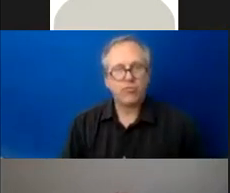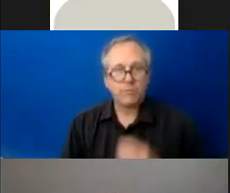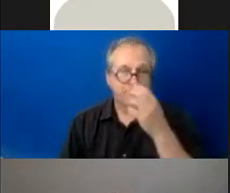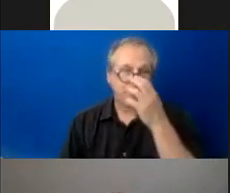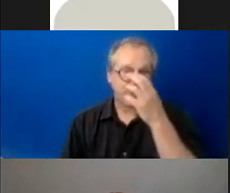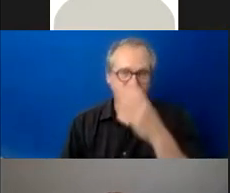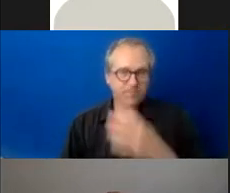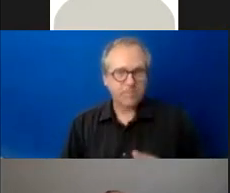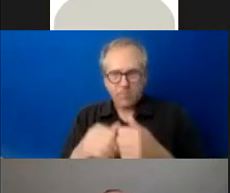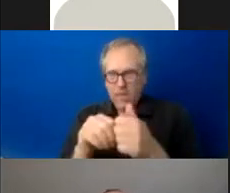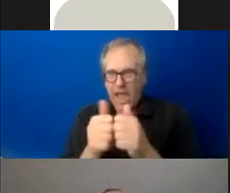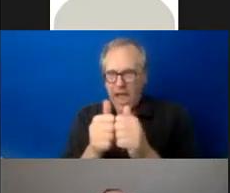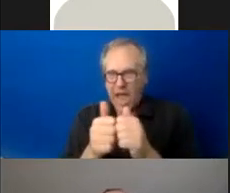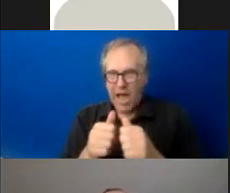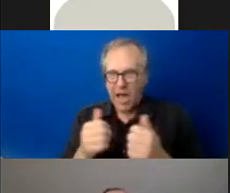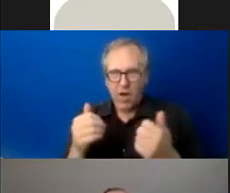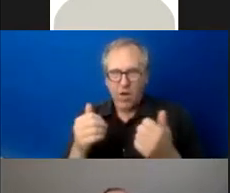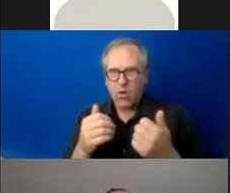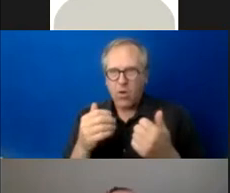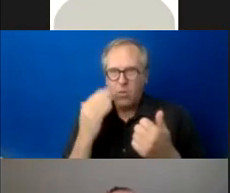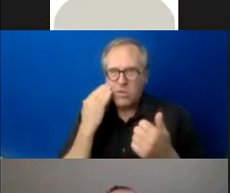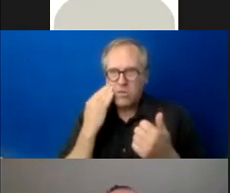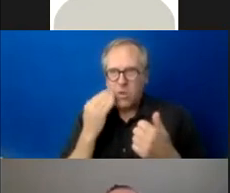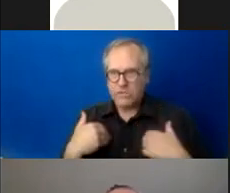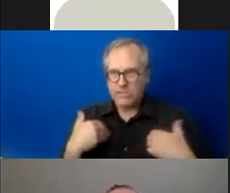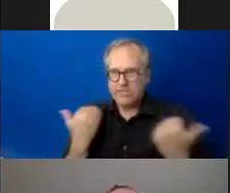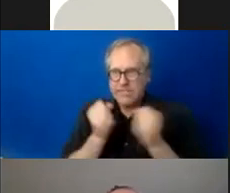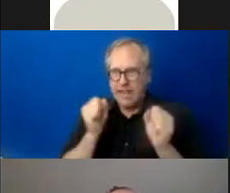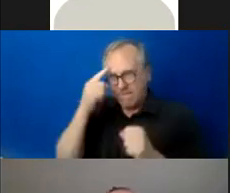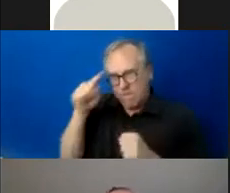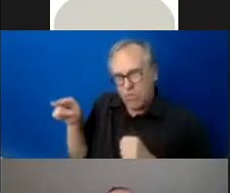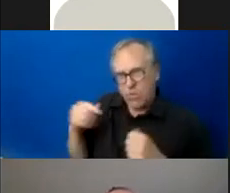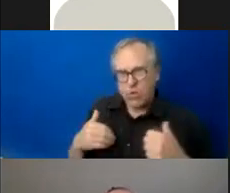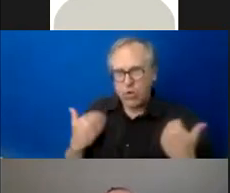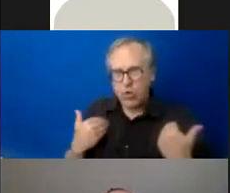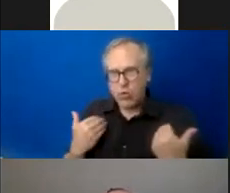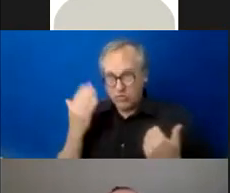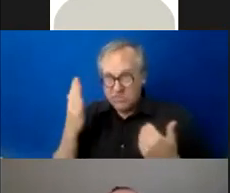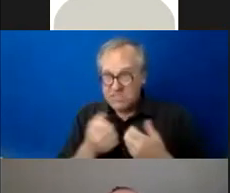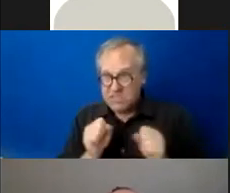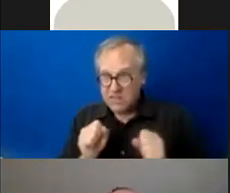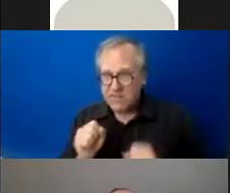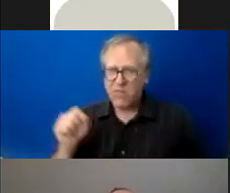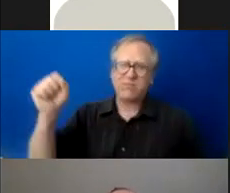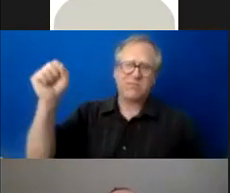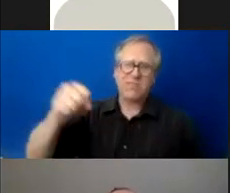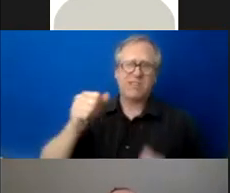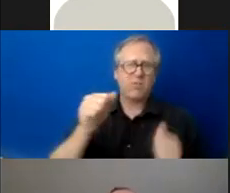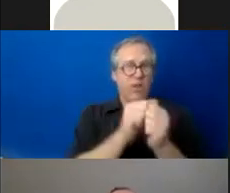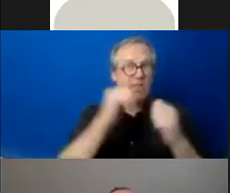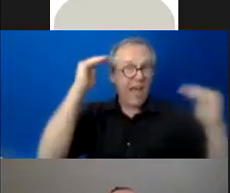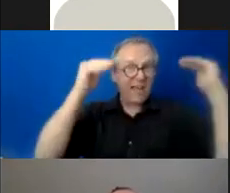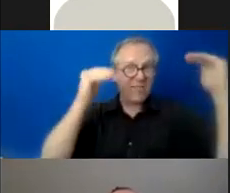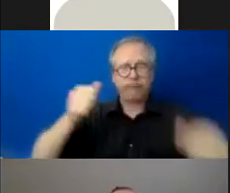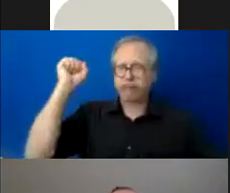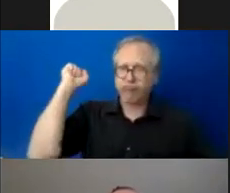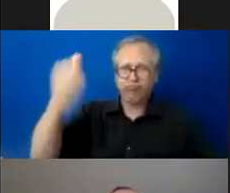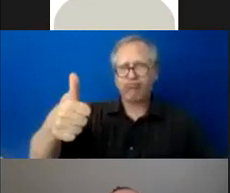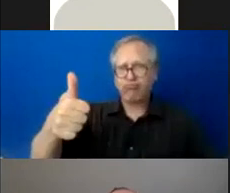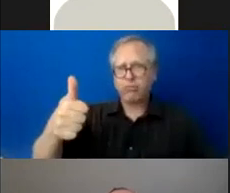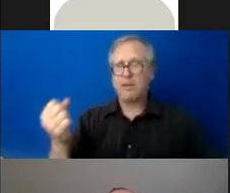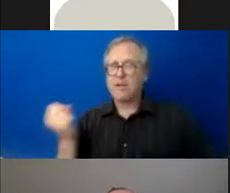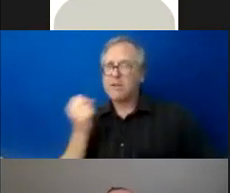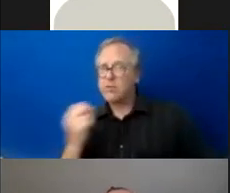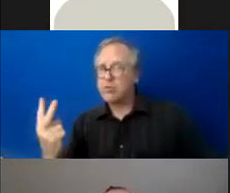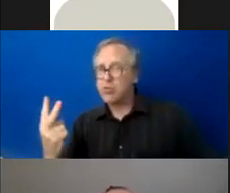So how do we know that these COVID vaccines are safe for our youth? The COVID vaccines are remarkably safe and effective in adults and youth ages 12 and up. These